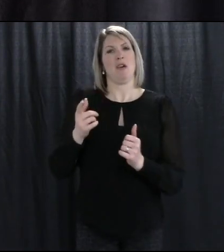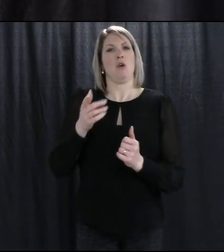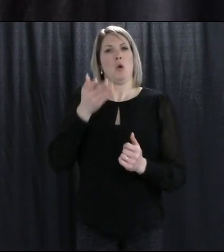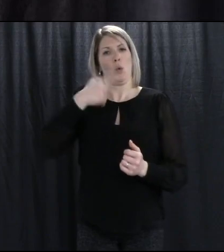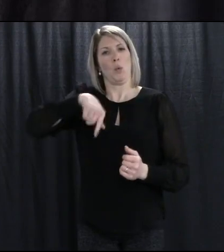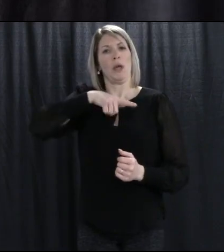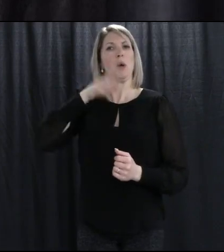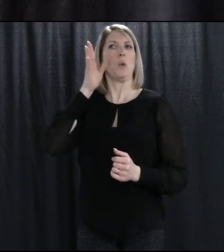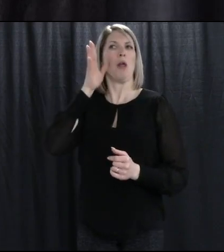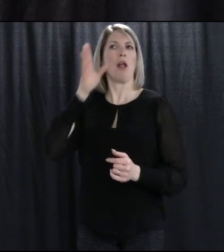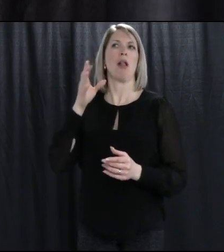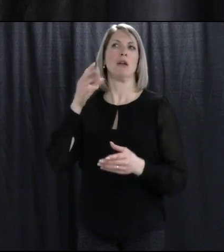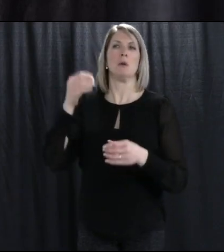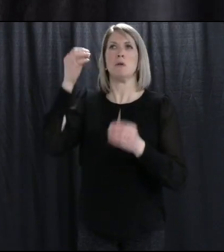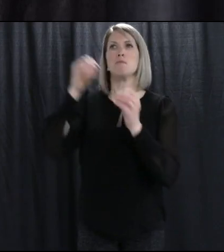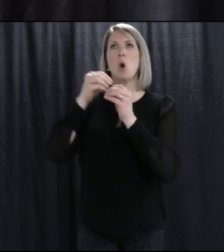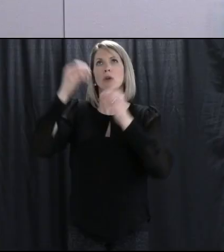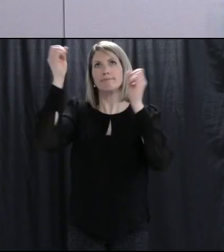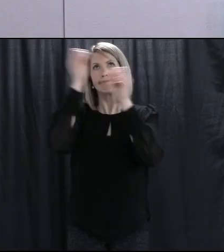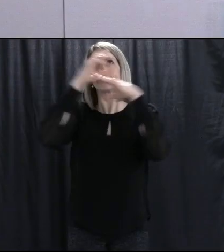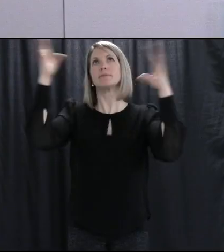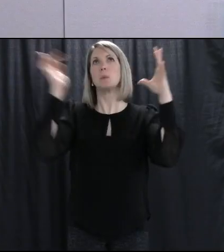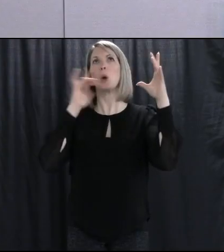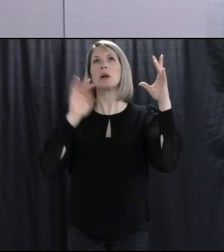we take it over as a department.